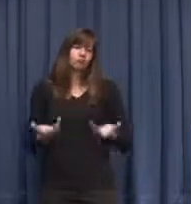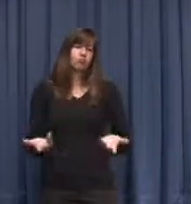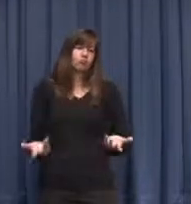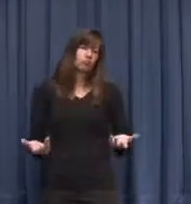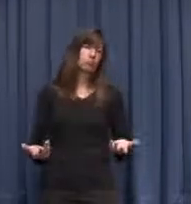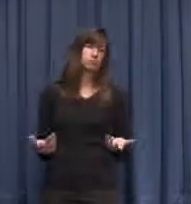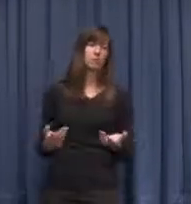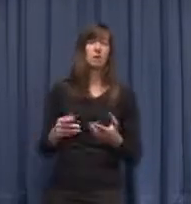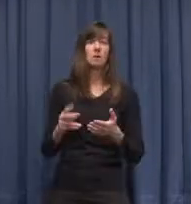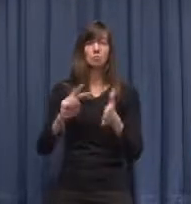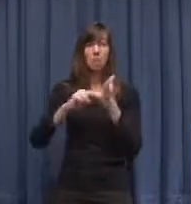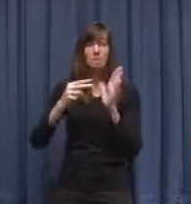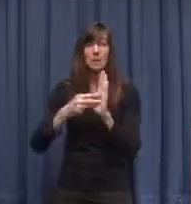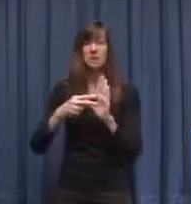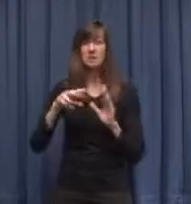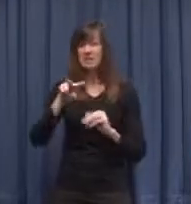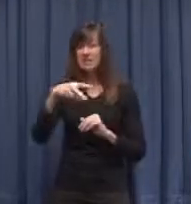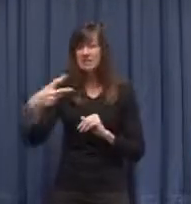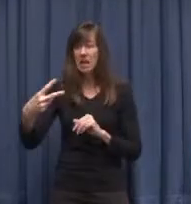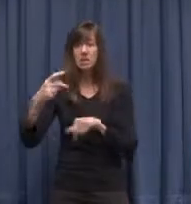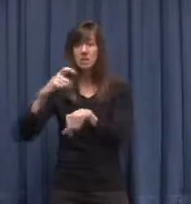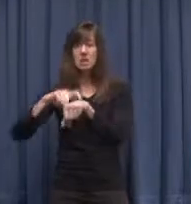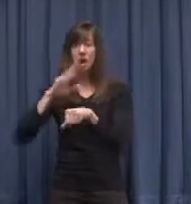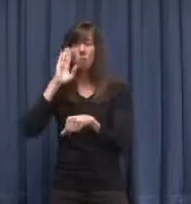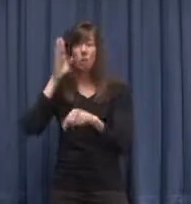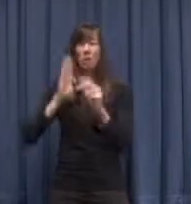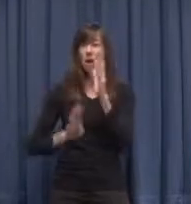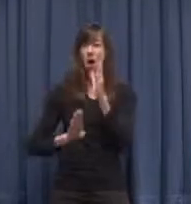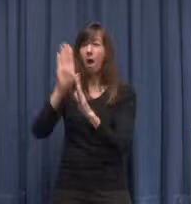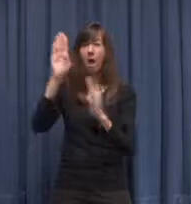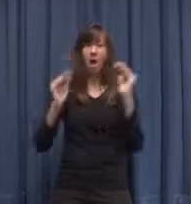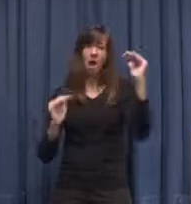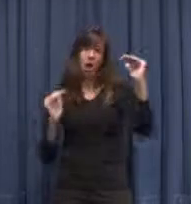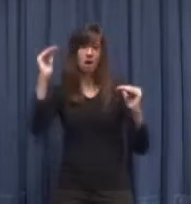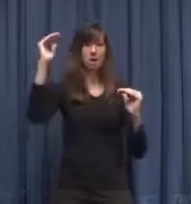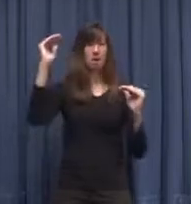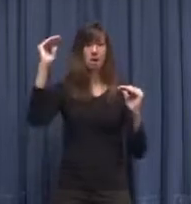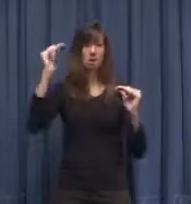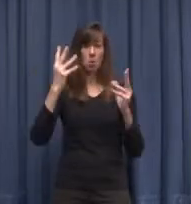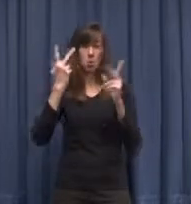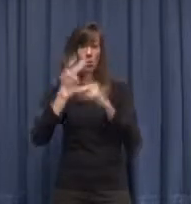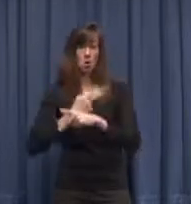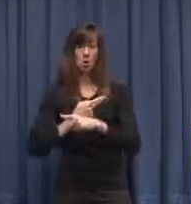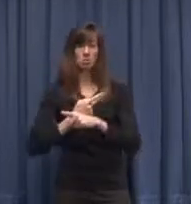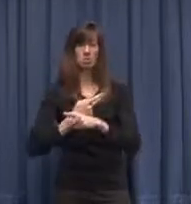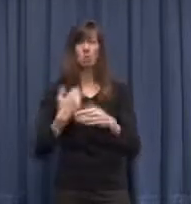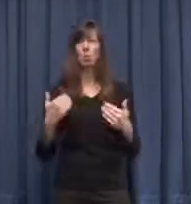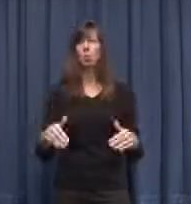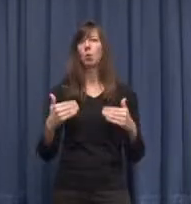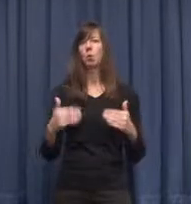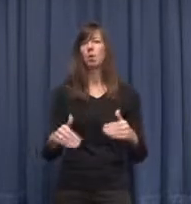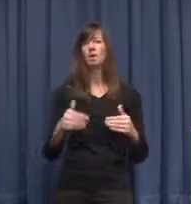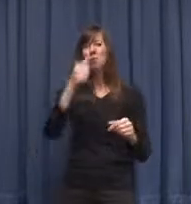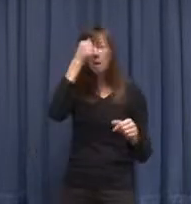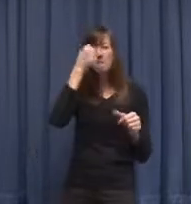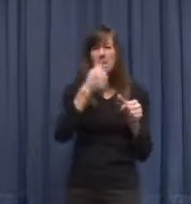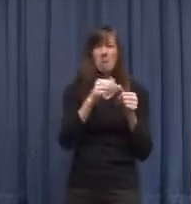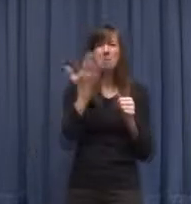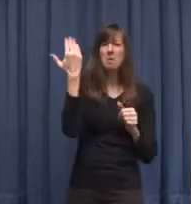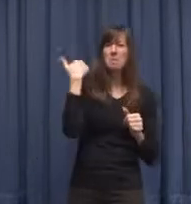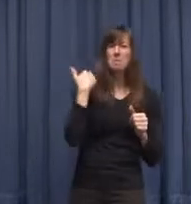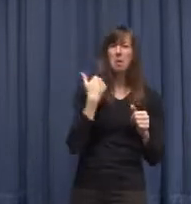the first wave, which is extremely concerning given how taxed all of our healthcare systems were and